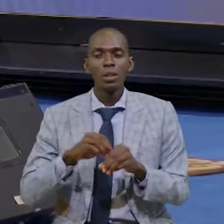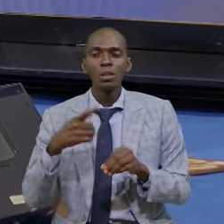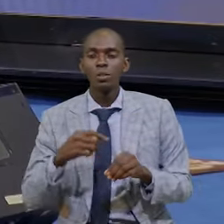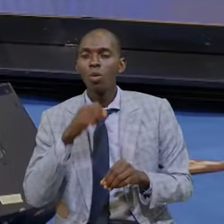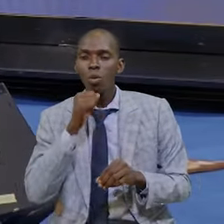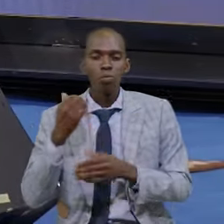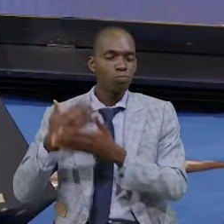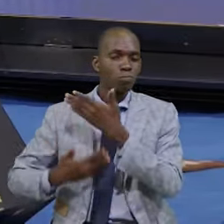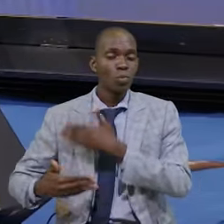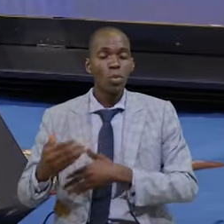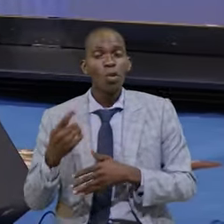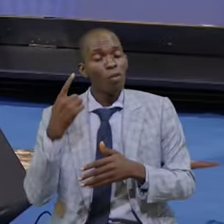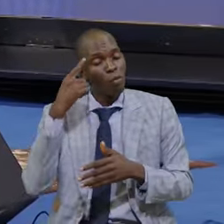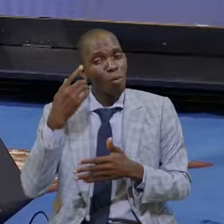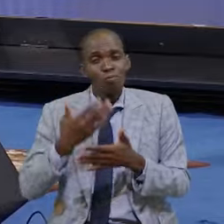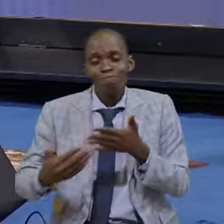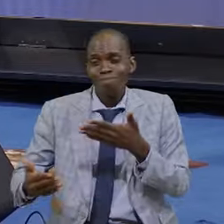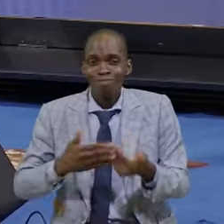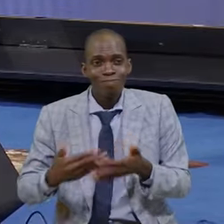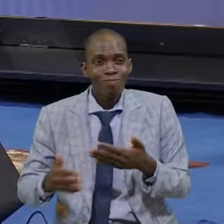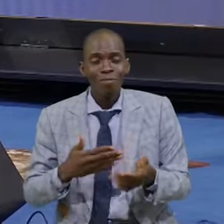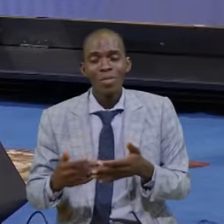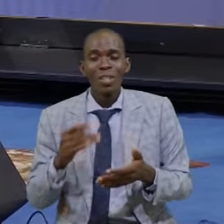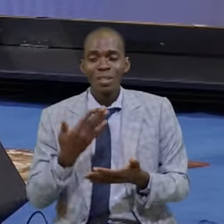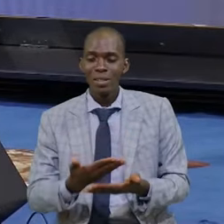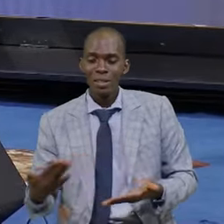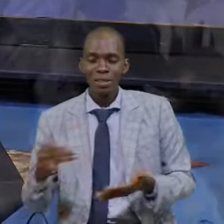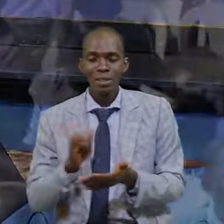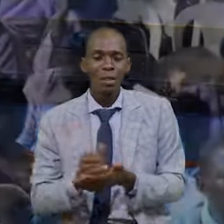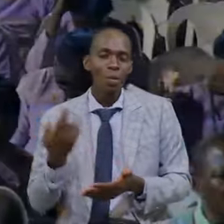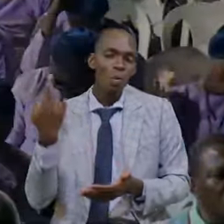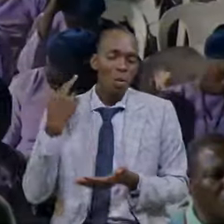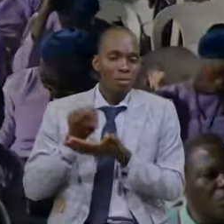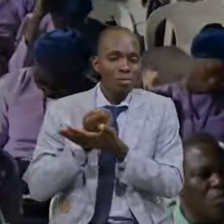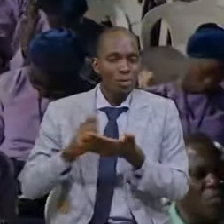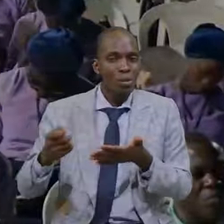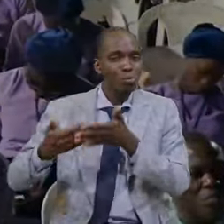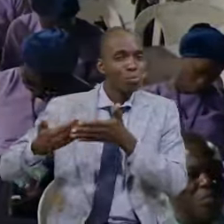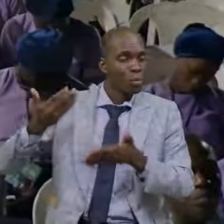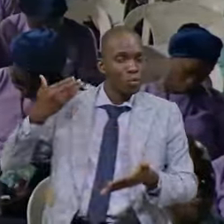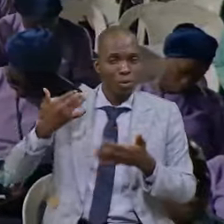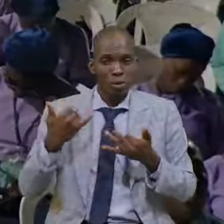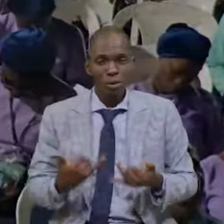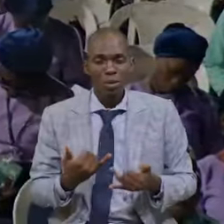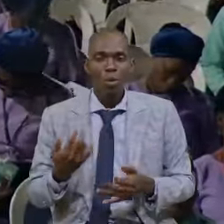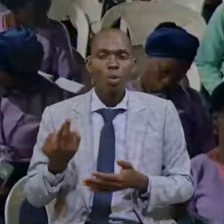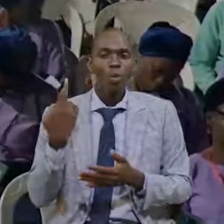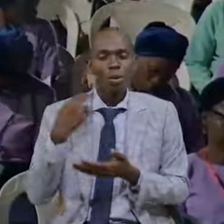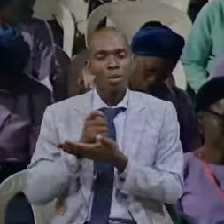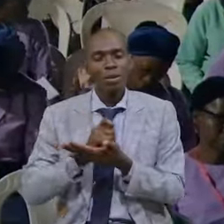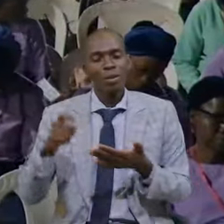For whatsoever things were reaching aforetime, they were reaching for